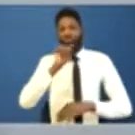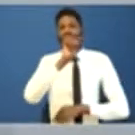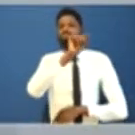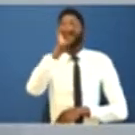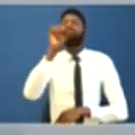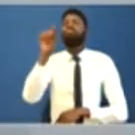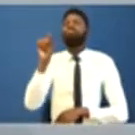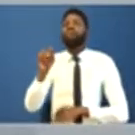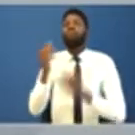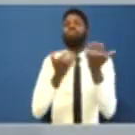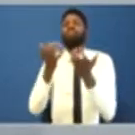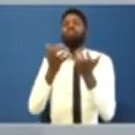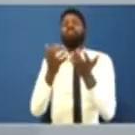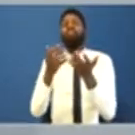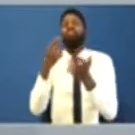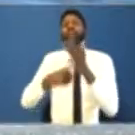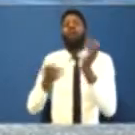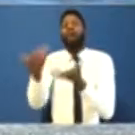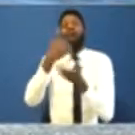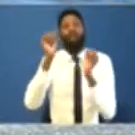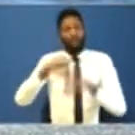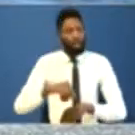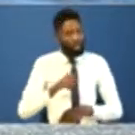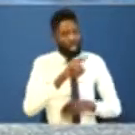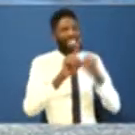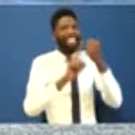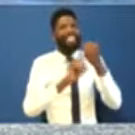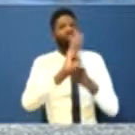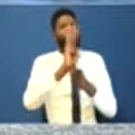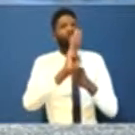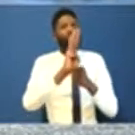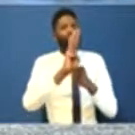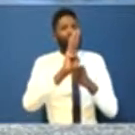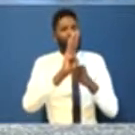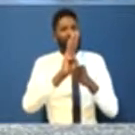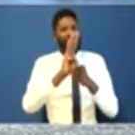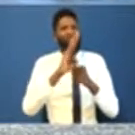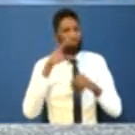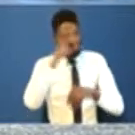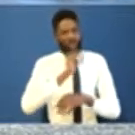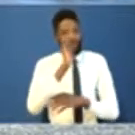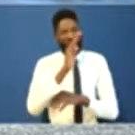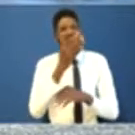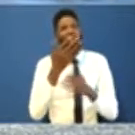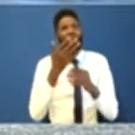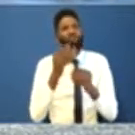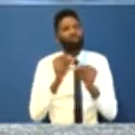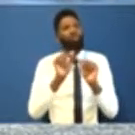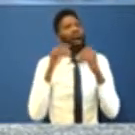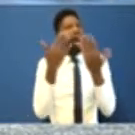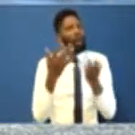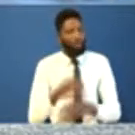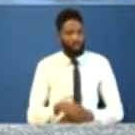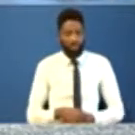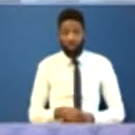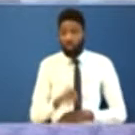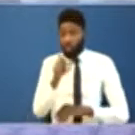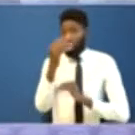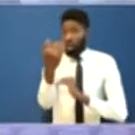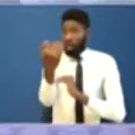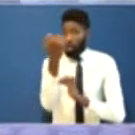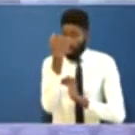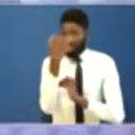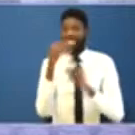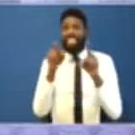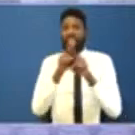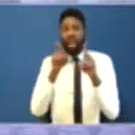of the revenue representation we seek to bridge the gap of 6 billion that's that is the question well you ask it you asked